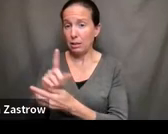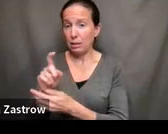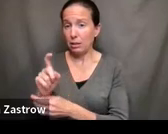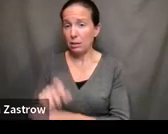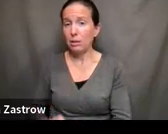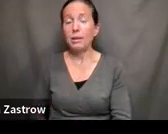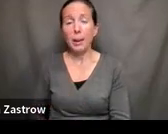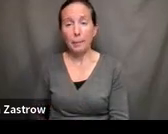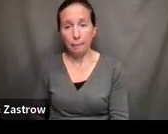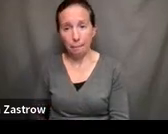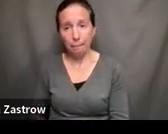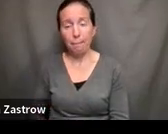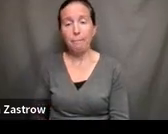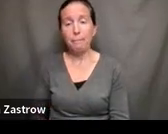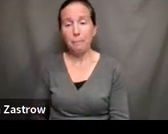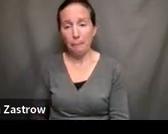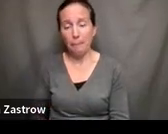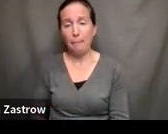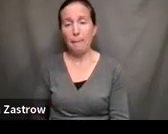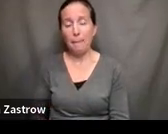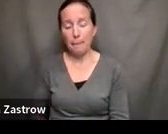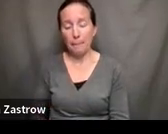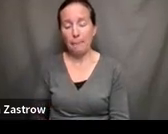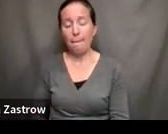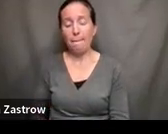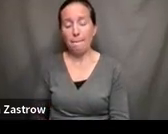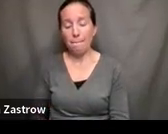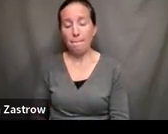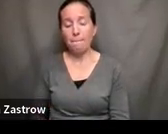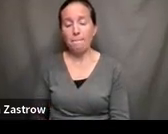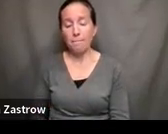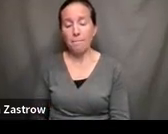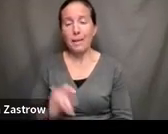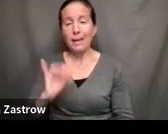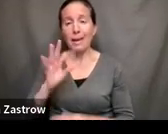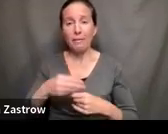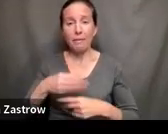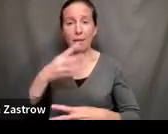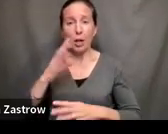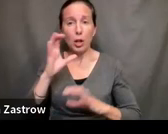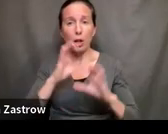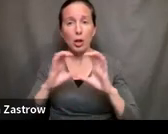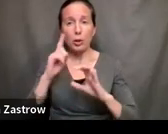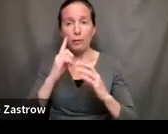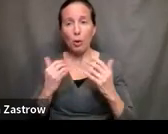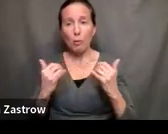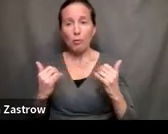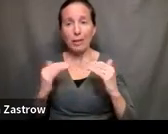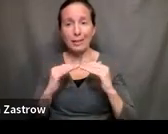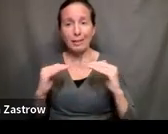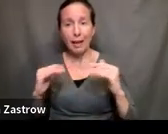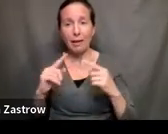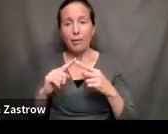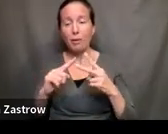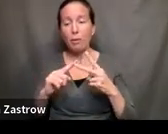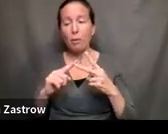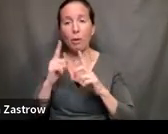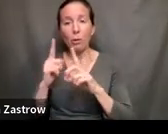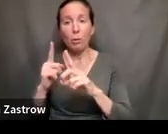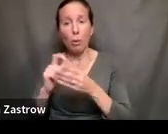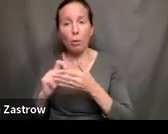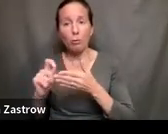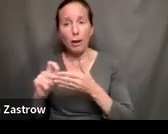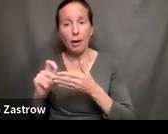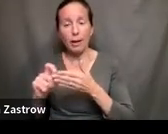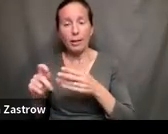Yeah, they're usually suggested when you're looking up like present level or trying to write a goal or something, they will give